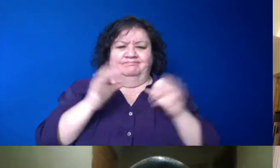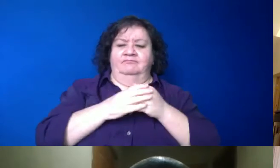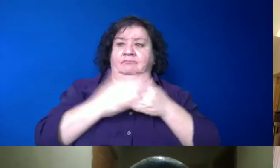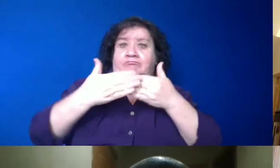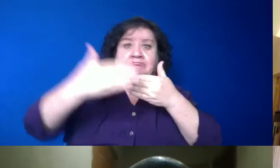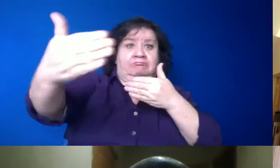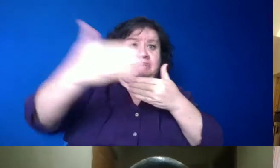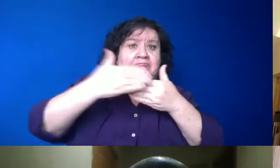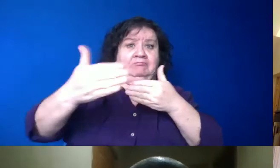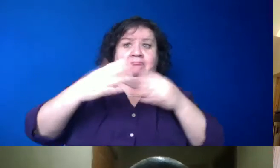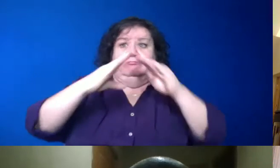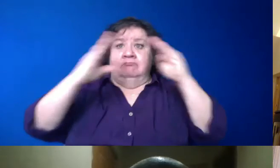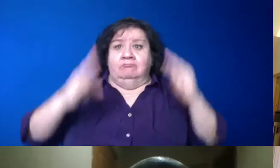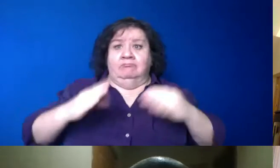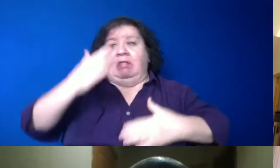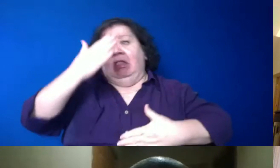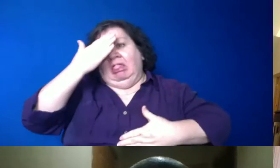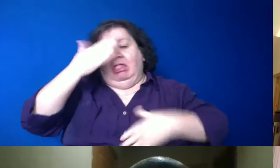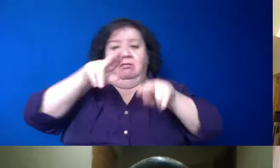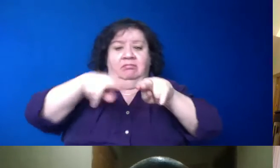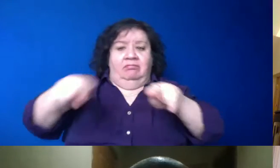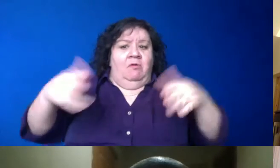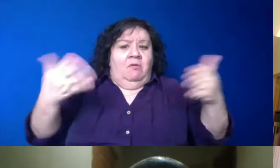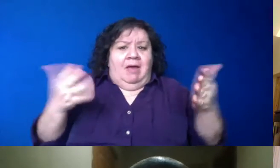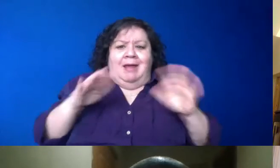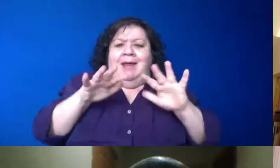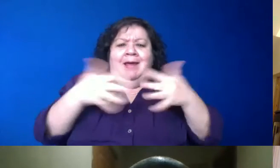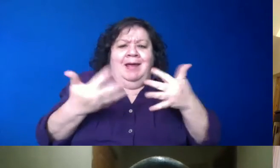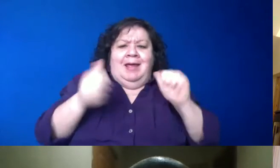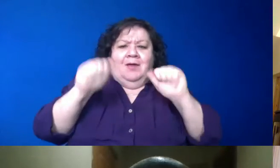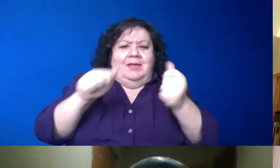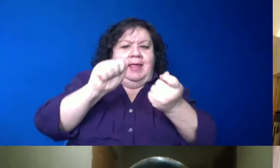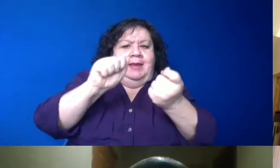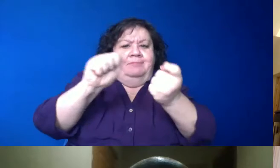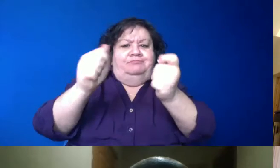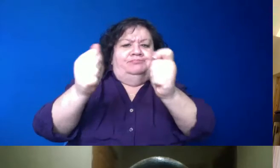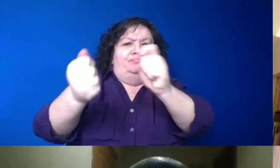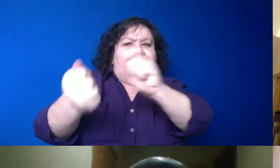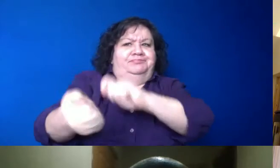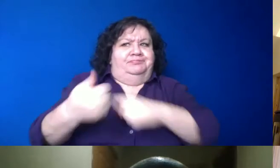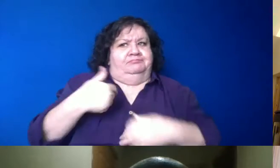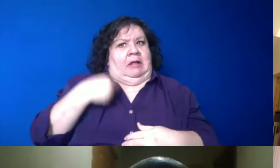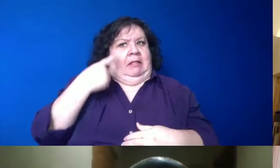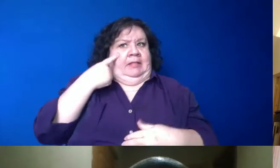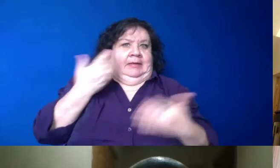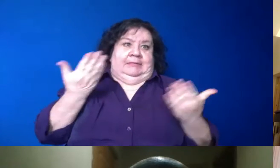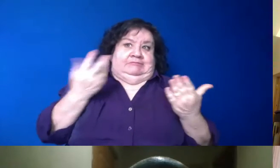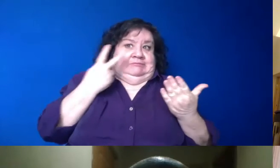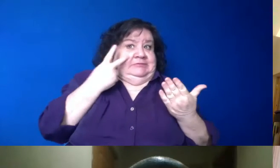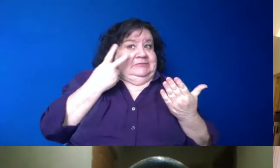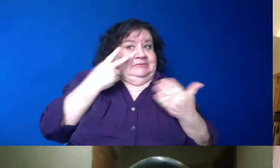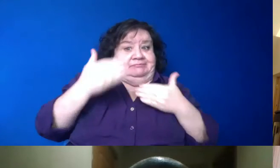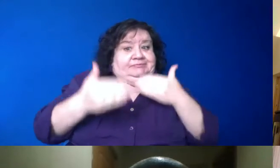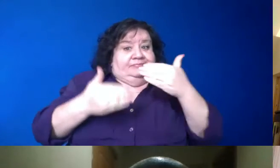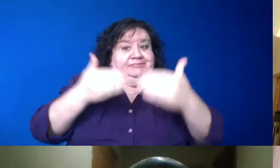with disabilities. We skirted around the topic during the negotiations of the convention, but I think it